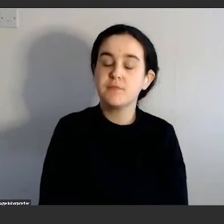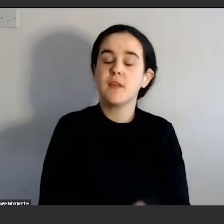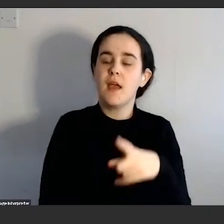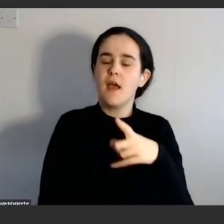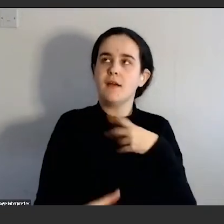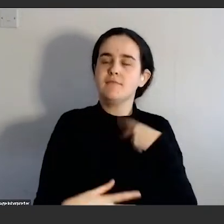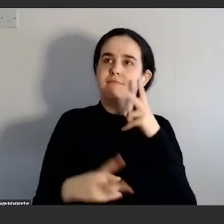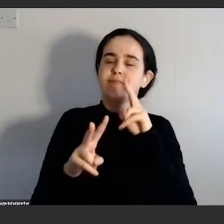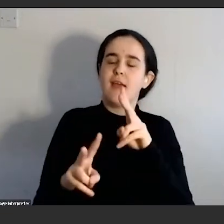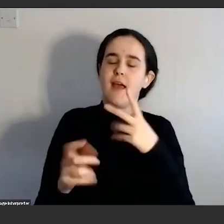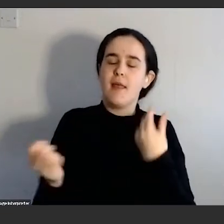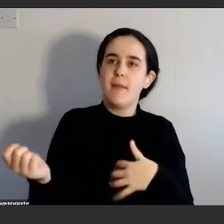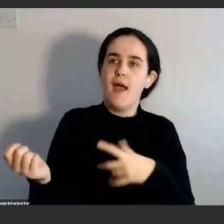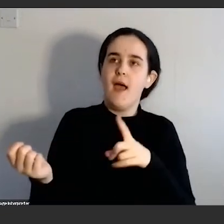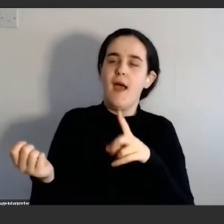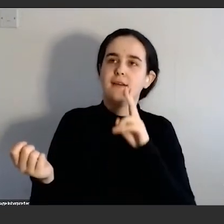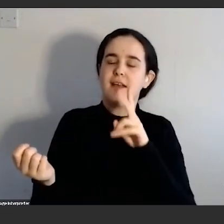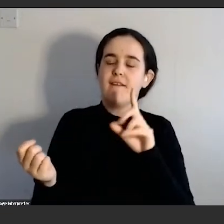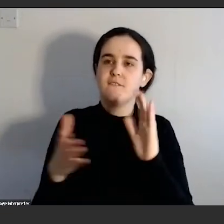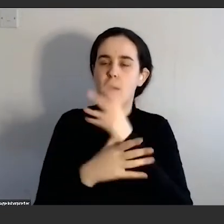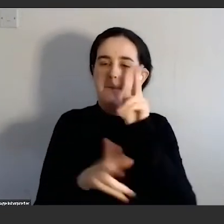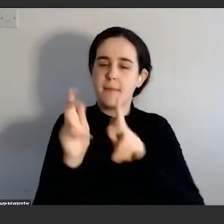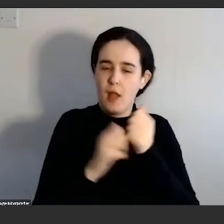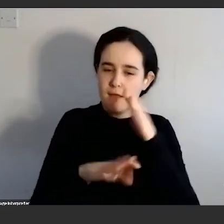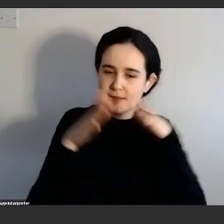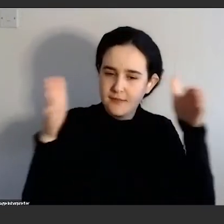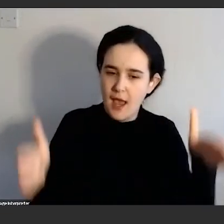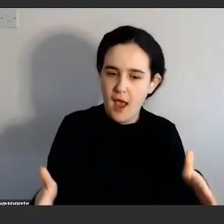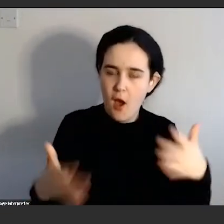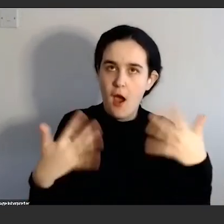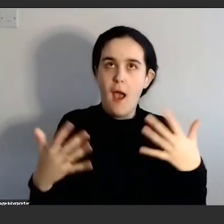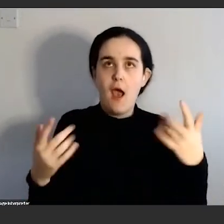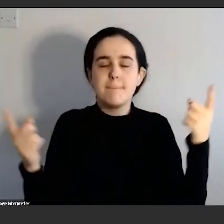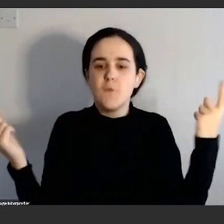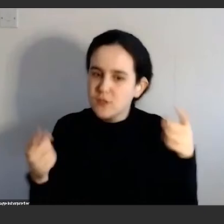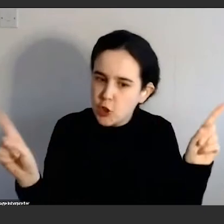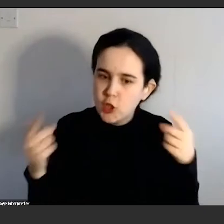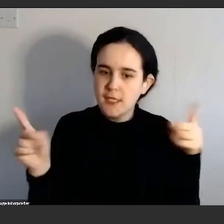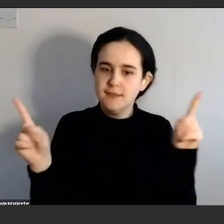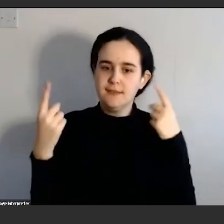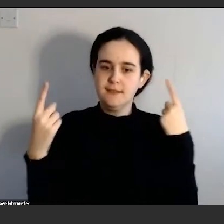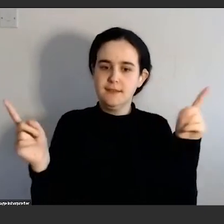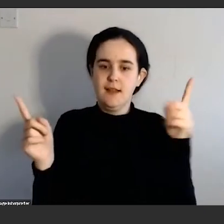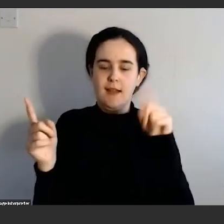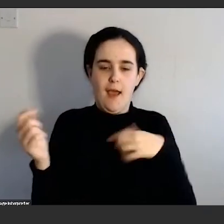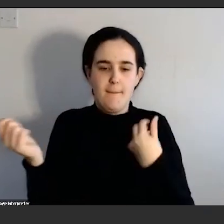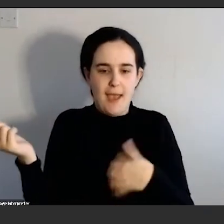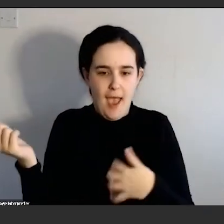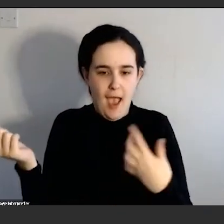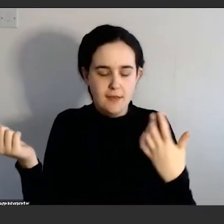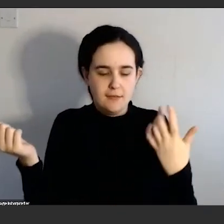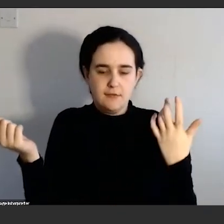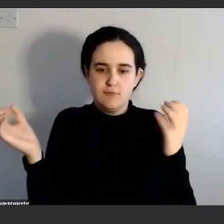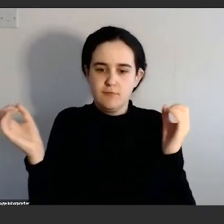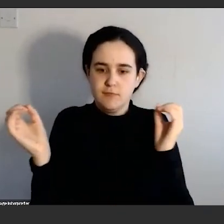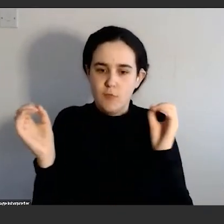moment when they hear the music, because once they hear the music, any preconceptions that they may have had will, as